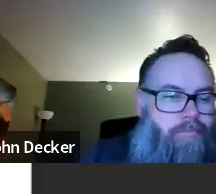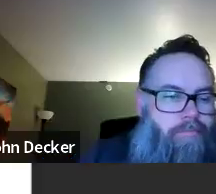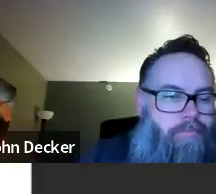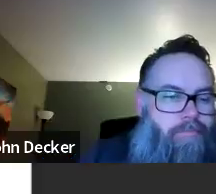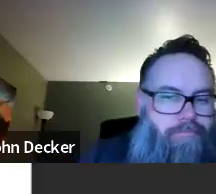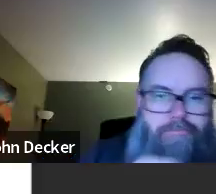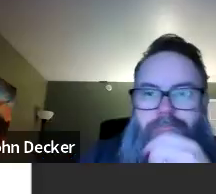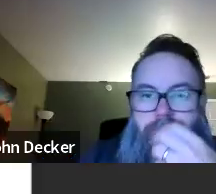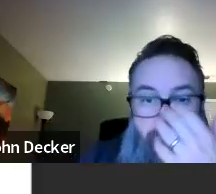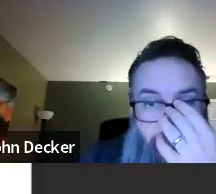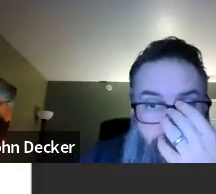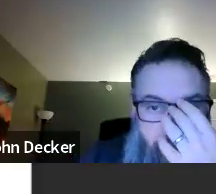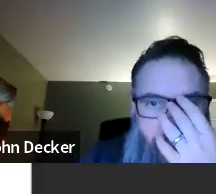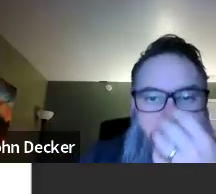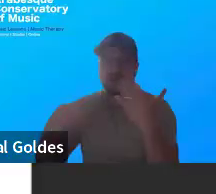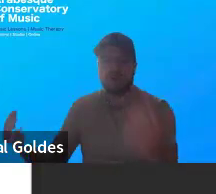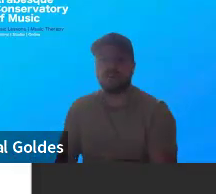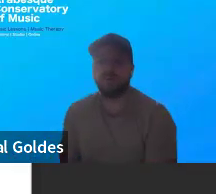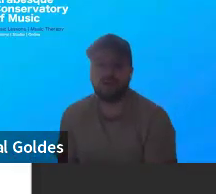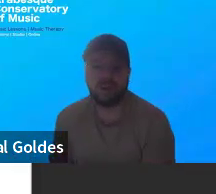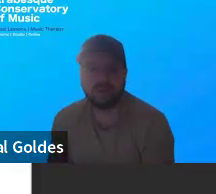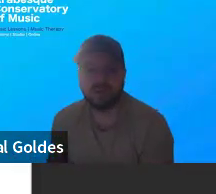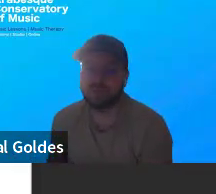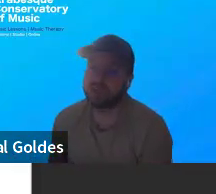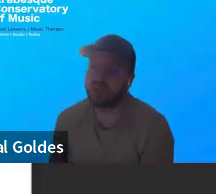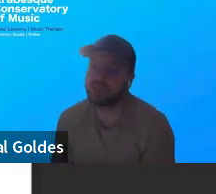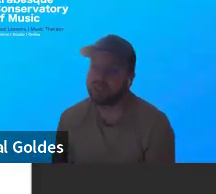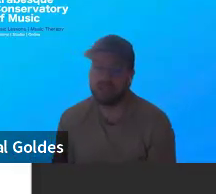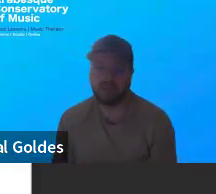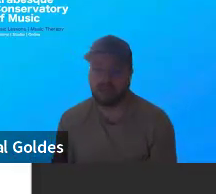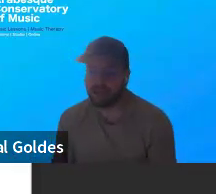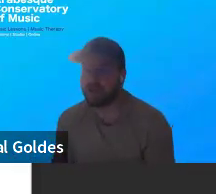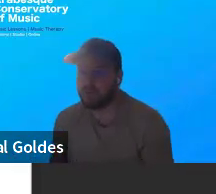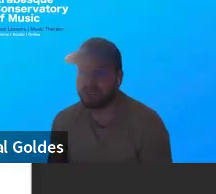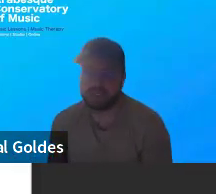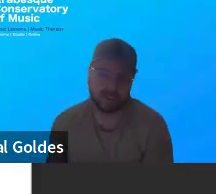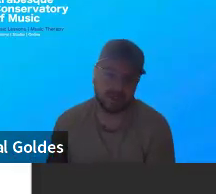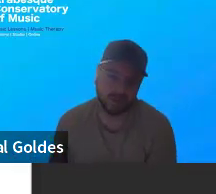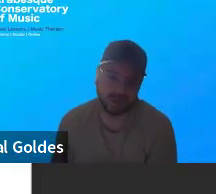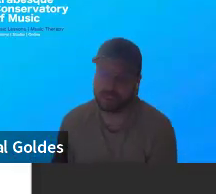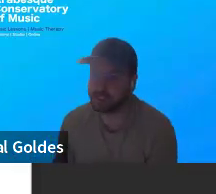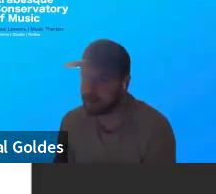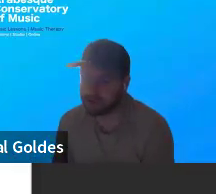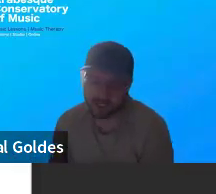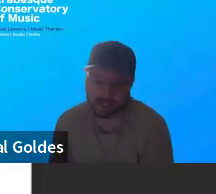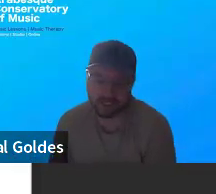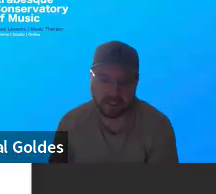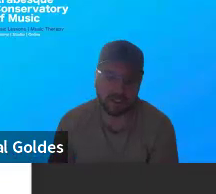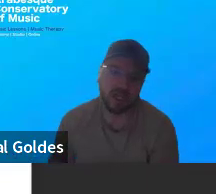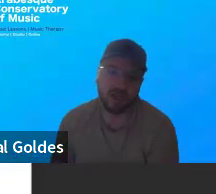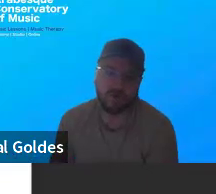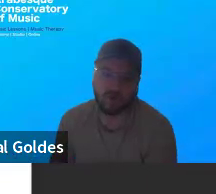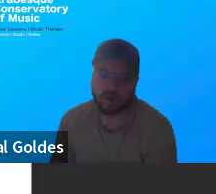Yep. Yep. Okay, perfect. Yeah, so as you know, we specialize in in-home lessons, studio lessons, and